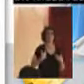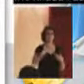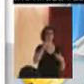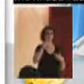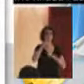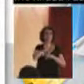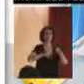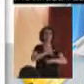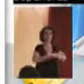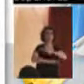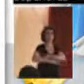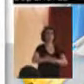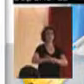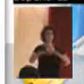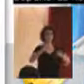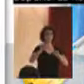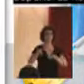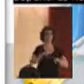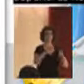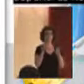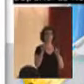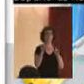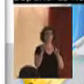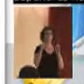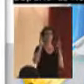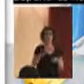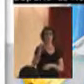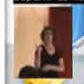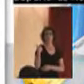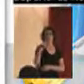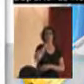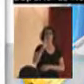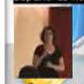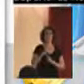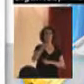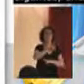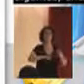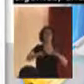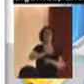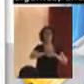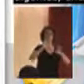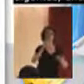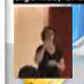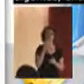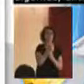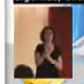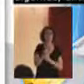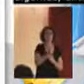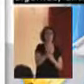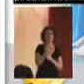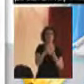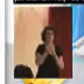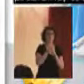the names on the screen. And to begin with, and as an introduction, I'll begin by explaining that